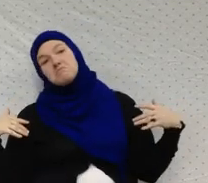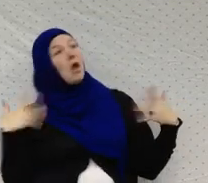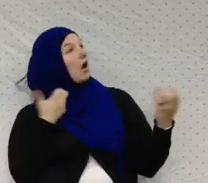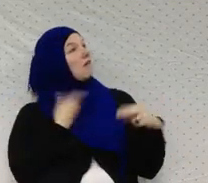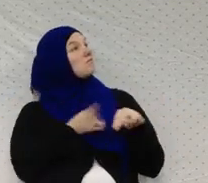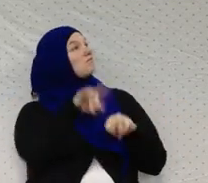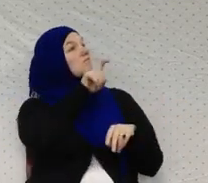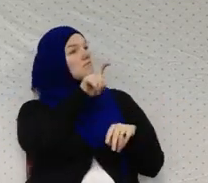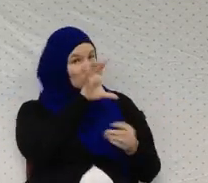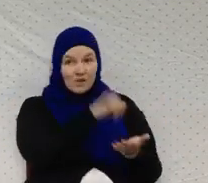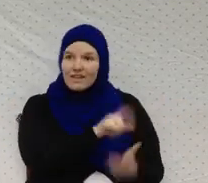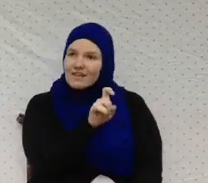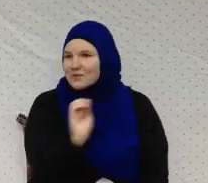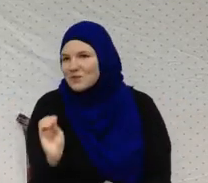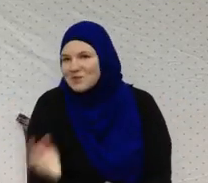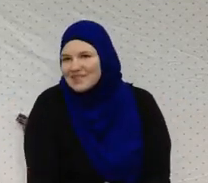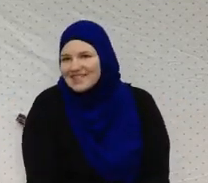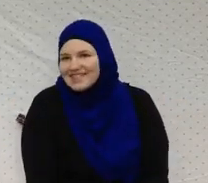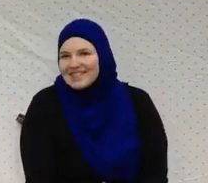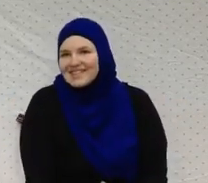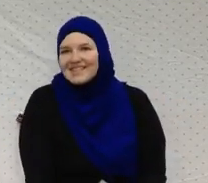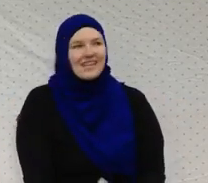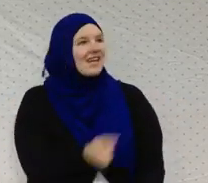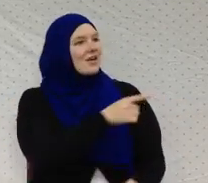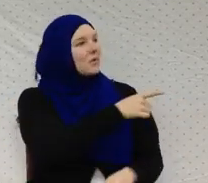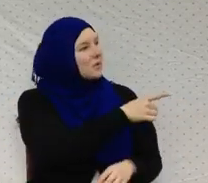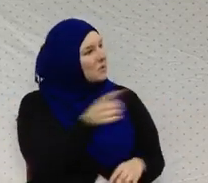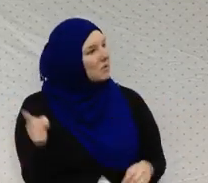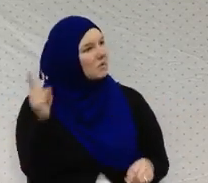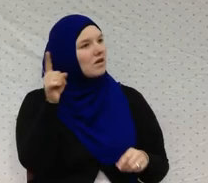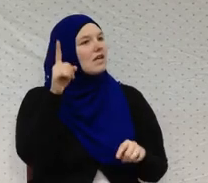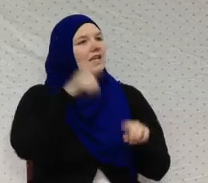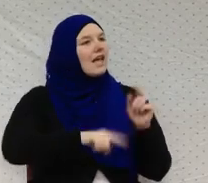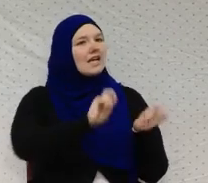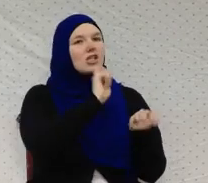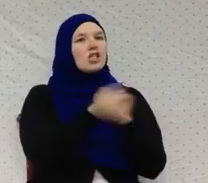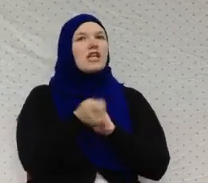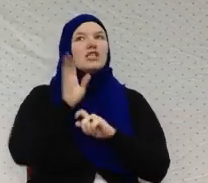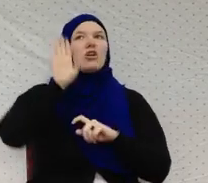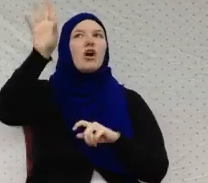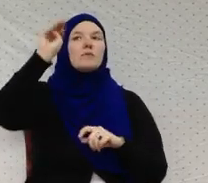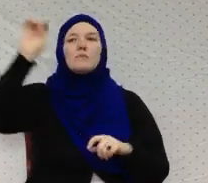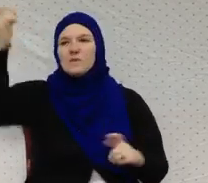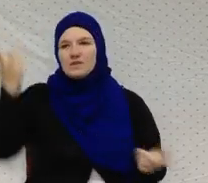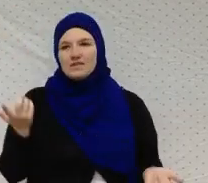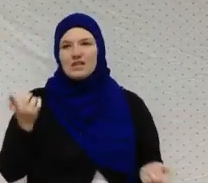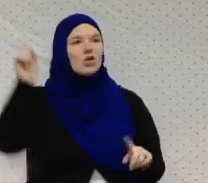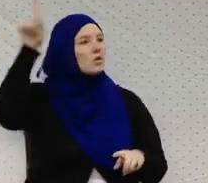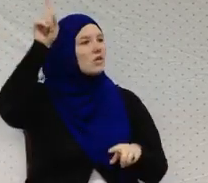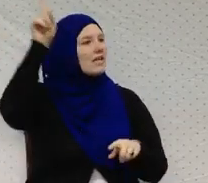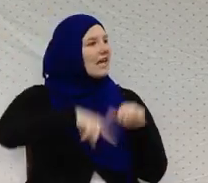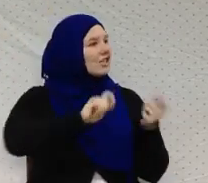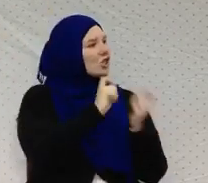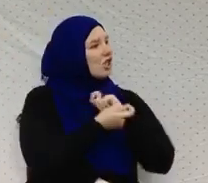way, it doesn't bother Allah what you do. You cannot change His mood.